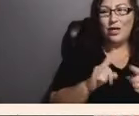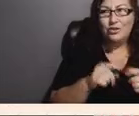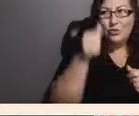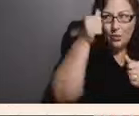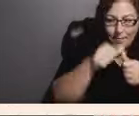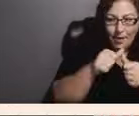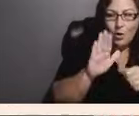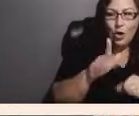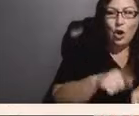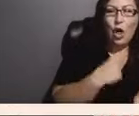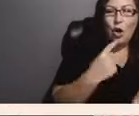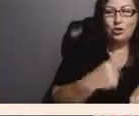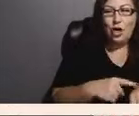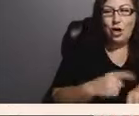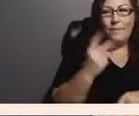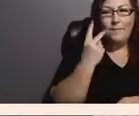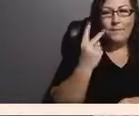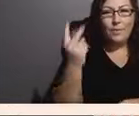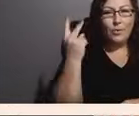memories.